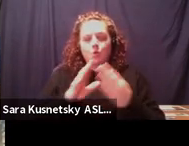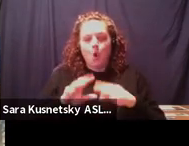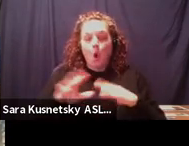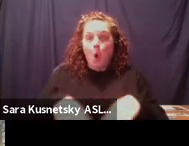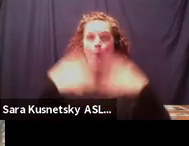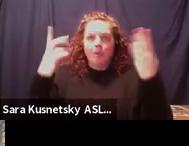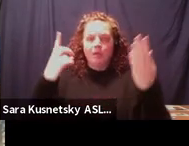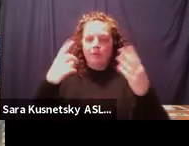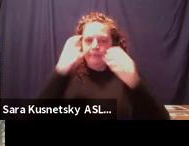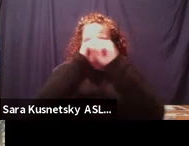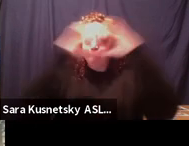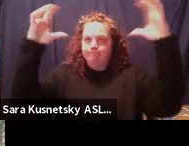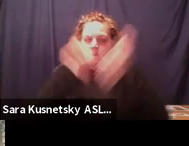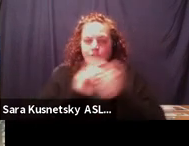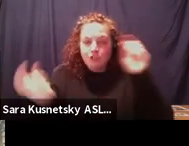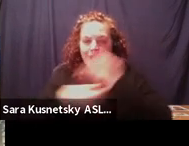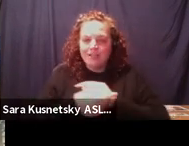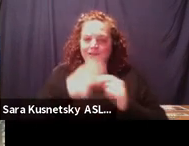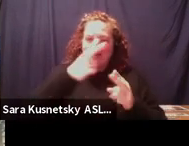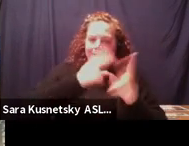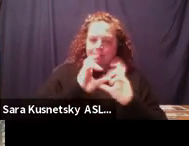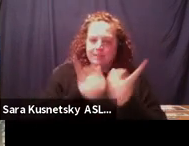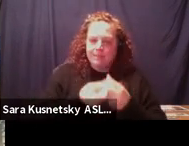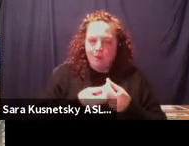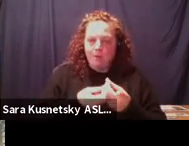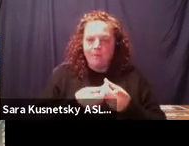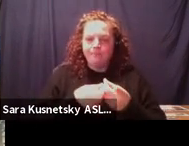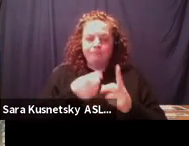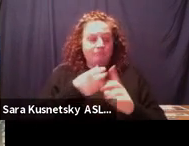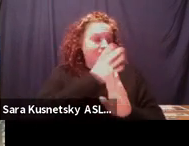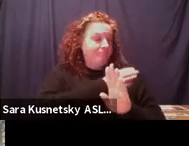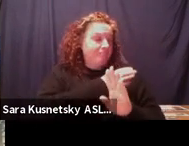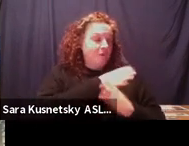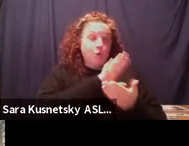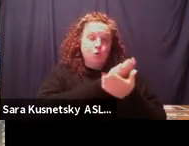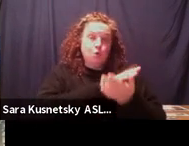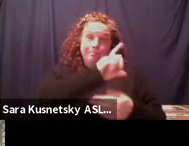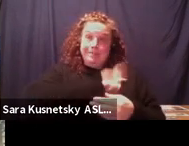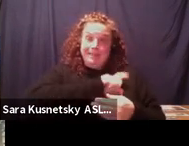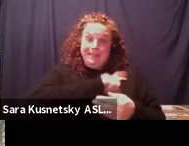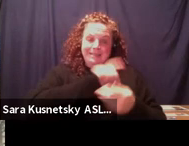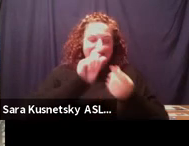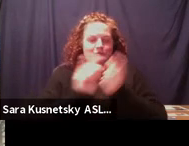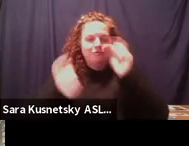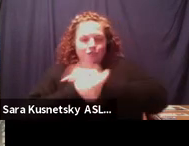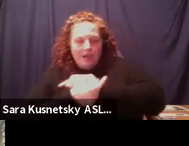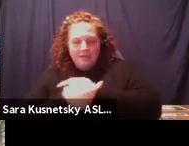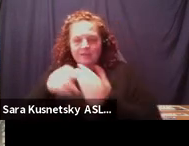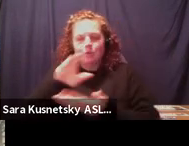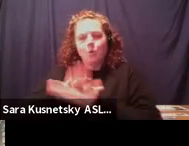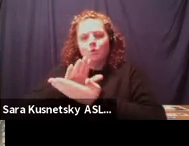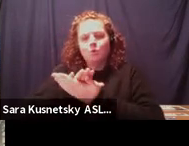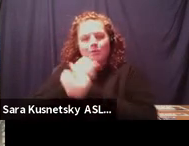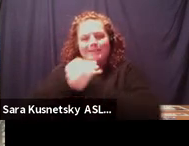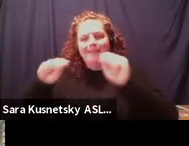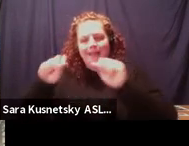starting with changes to the name of the department, from the school police department to our school safety team, and